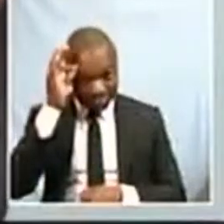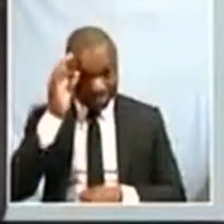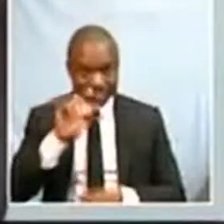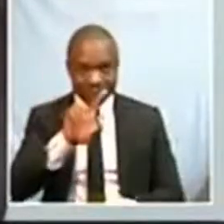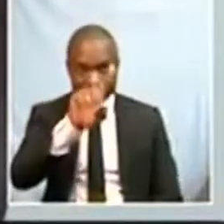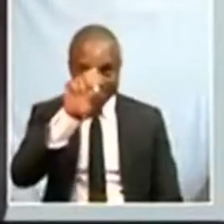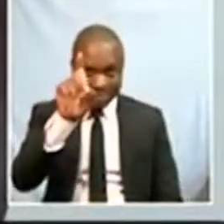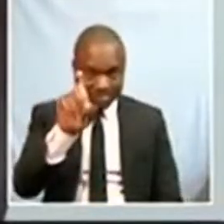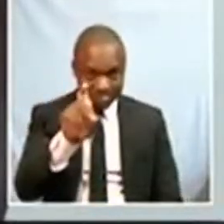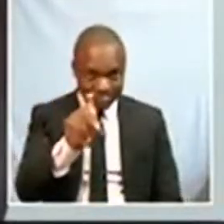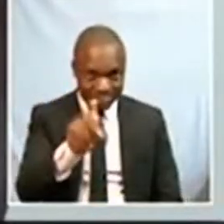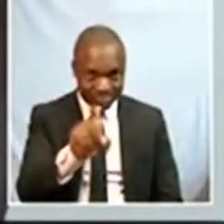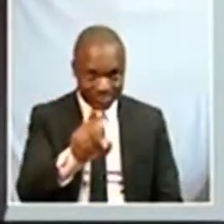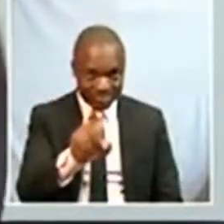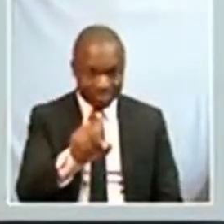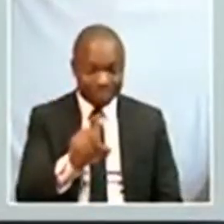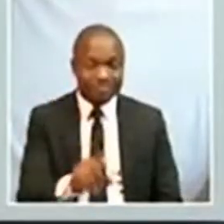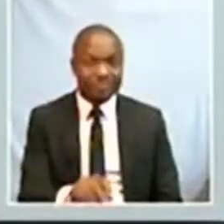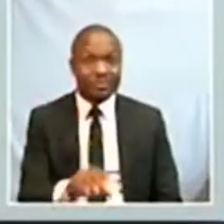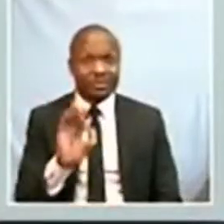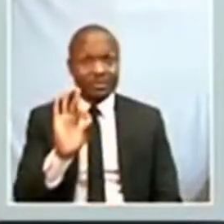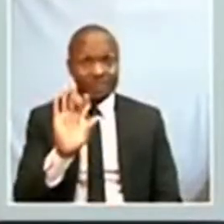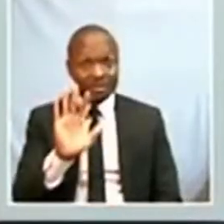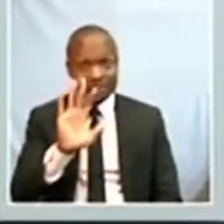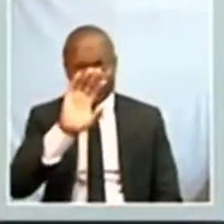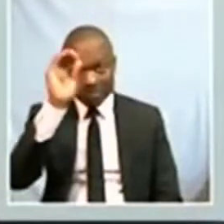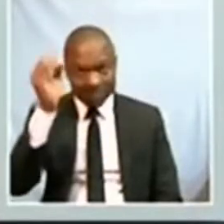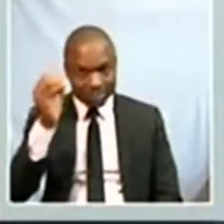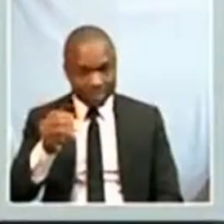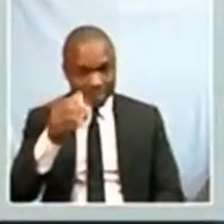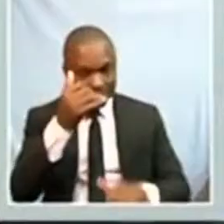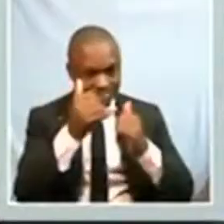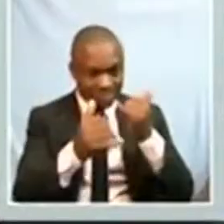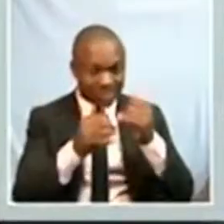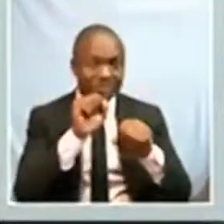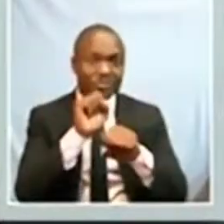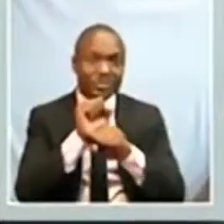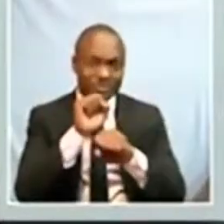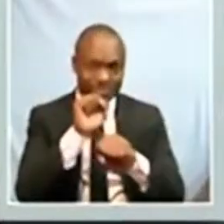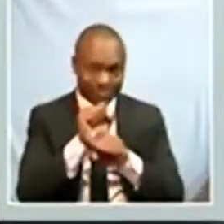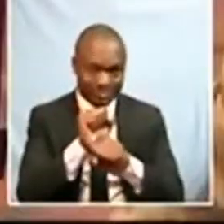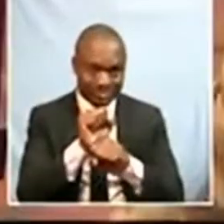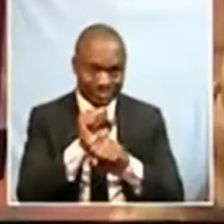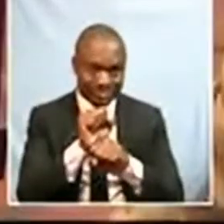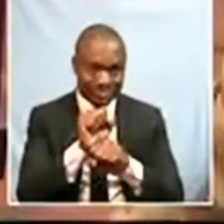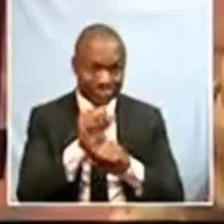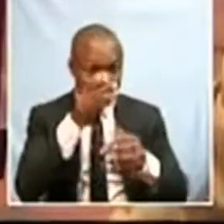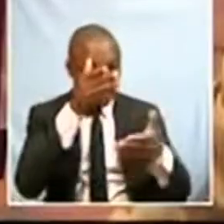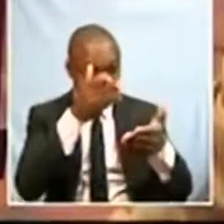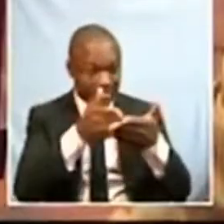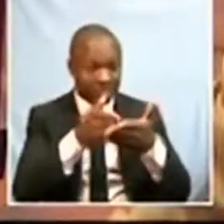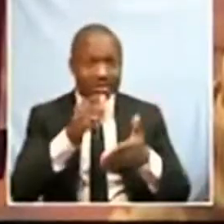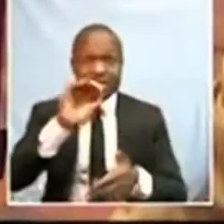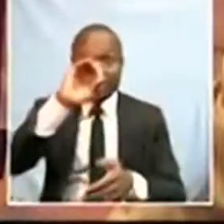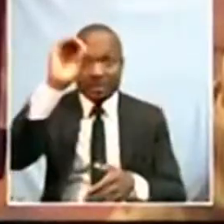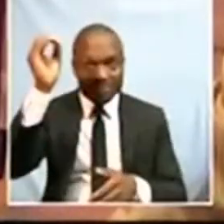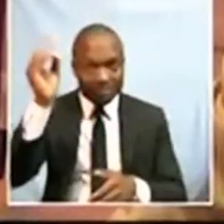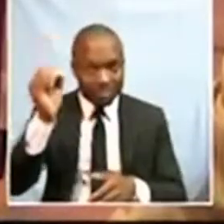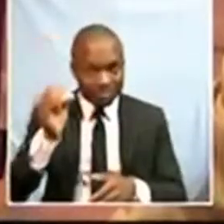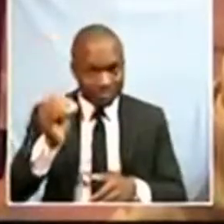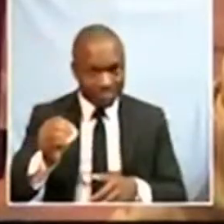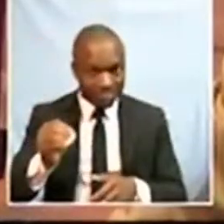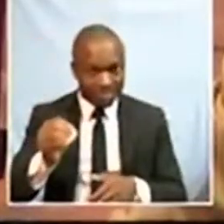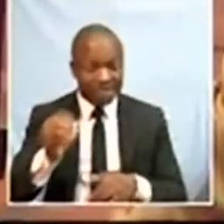question. So, the 95% completed works are, this is the percentage of the